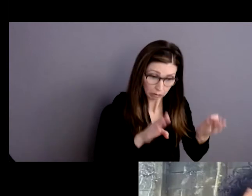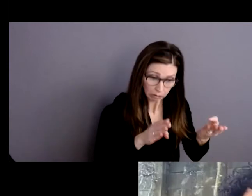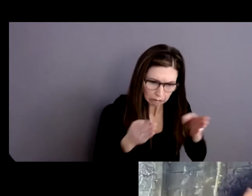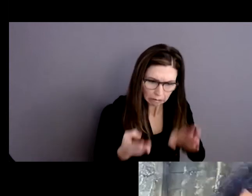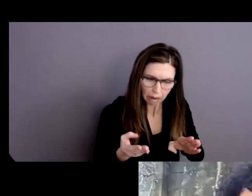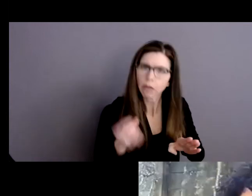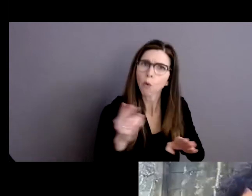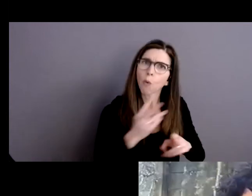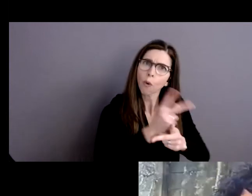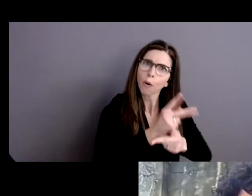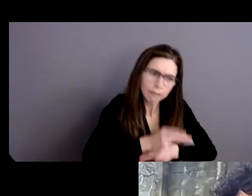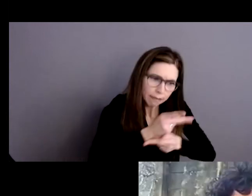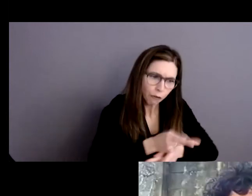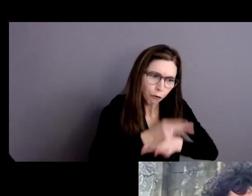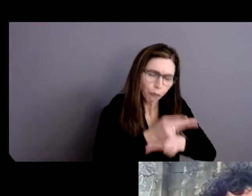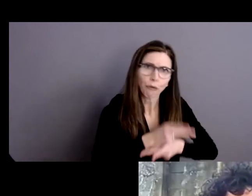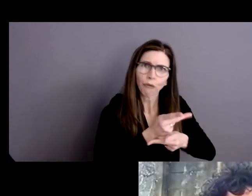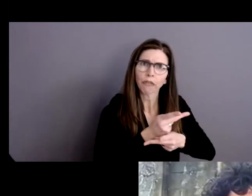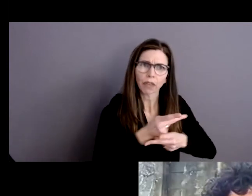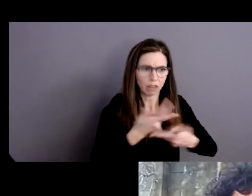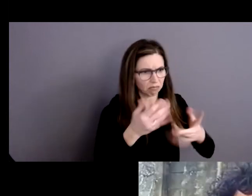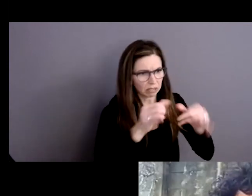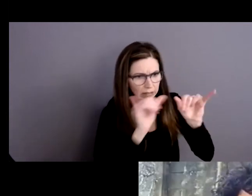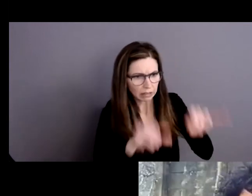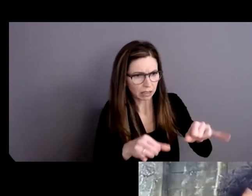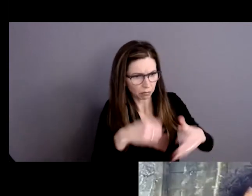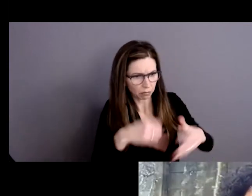colonial systems continue to take power and autonomy away from.